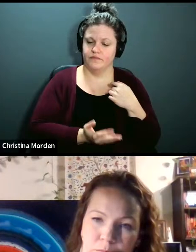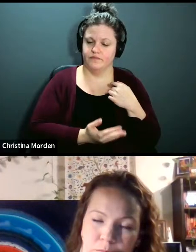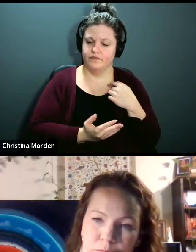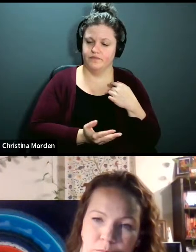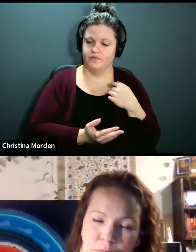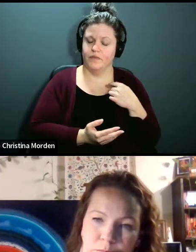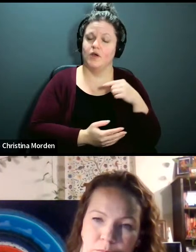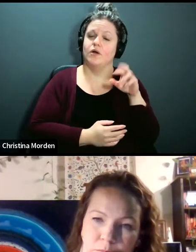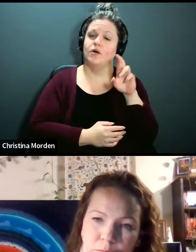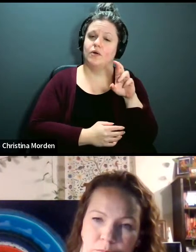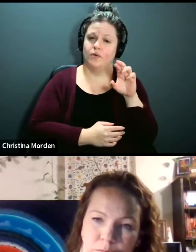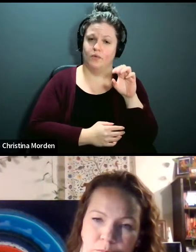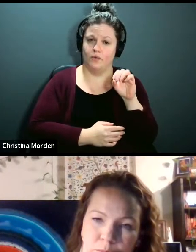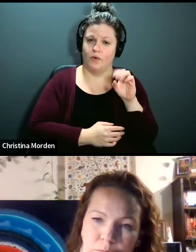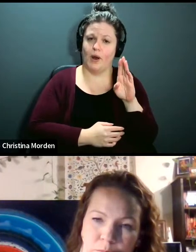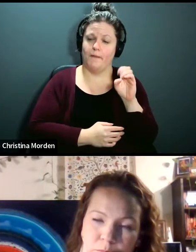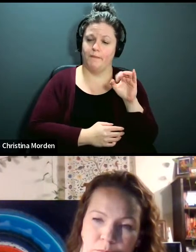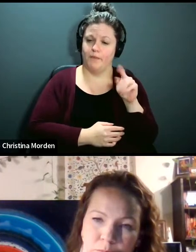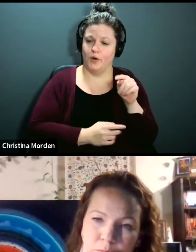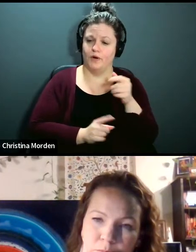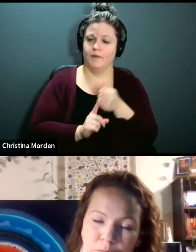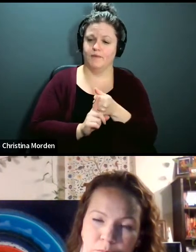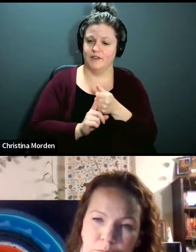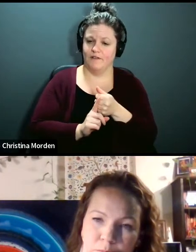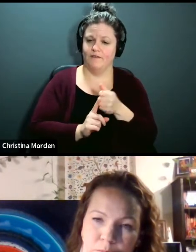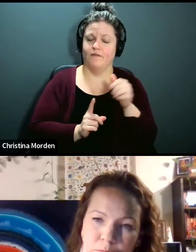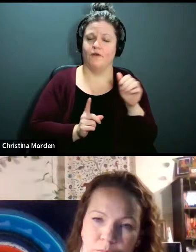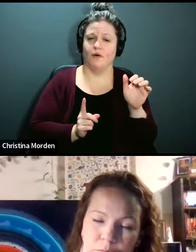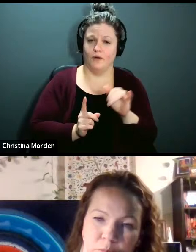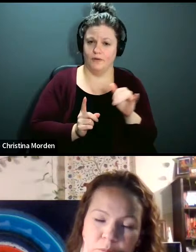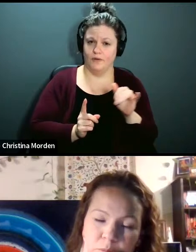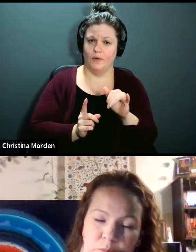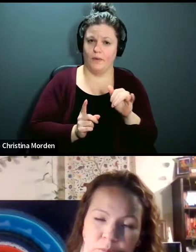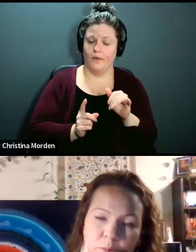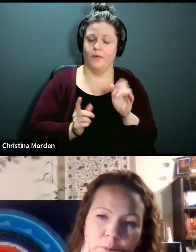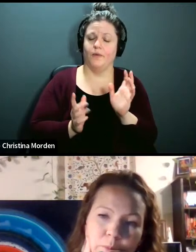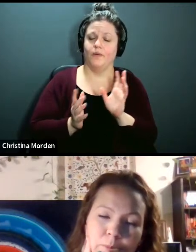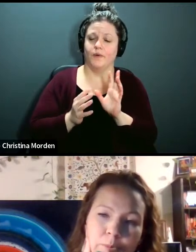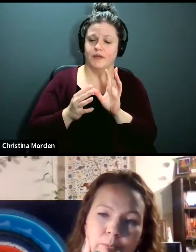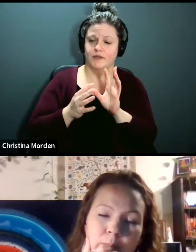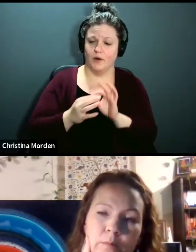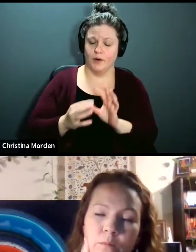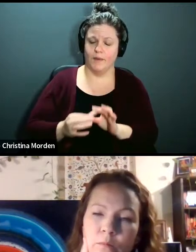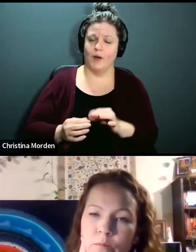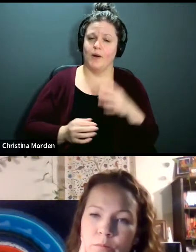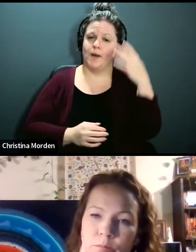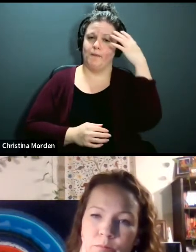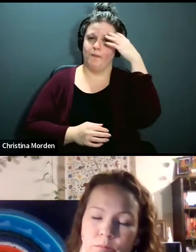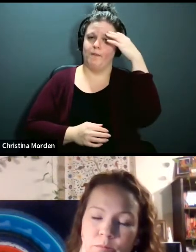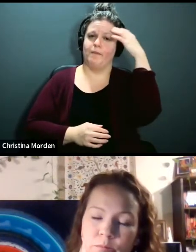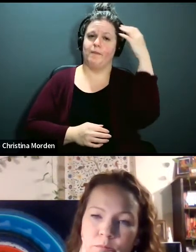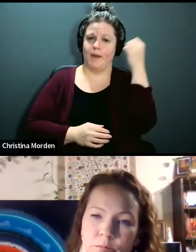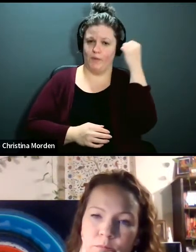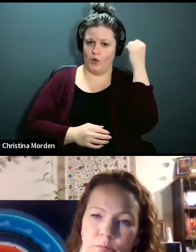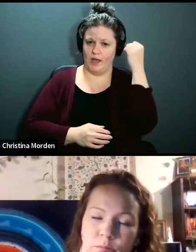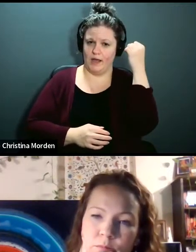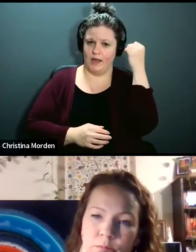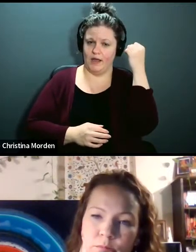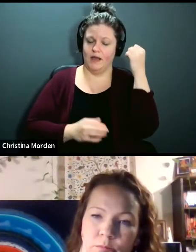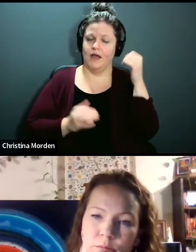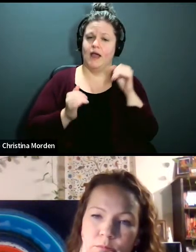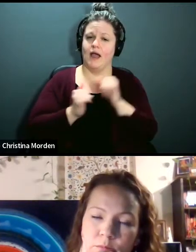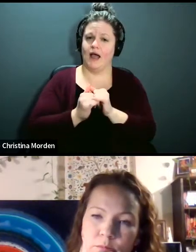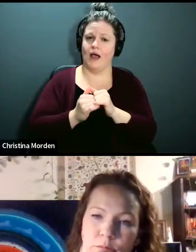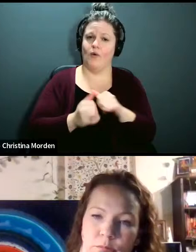um Robert talked about the memory being um and and memory which affects kind of a local